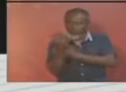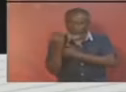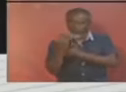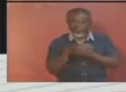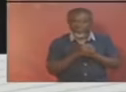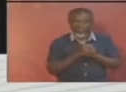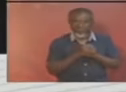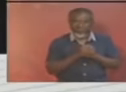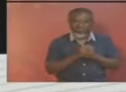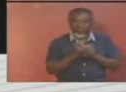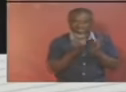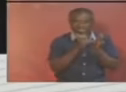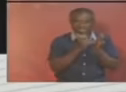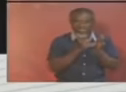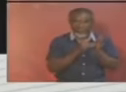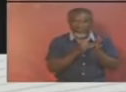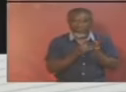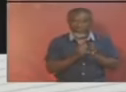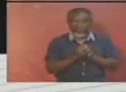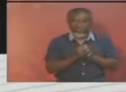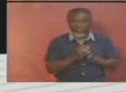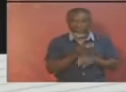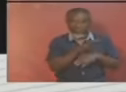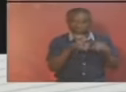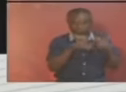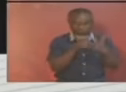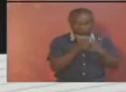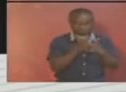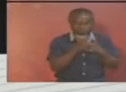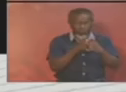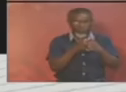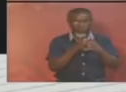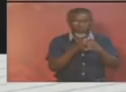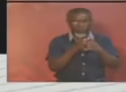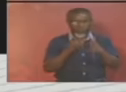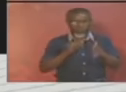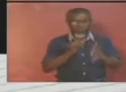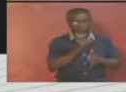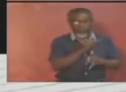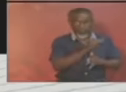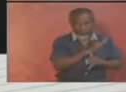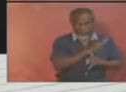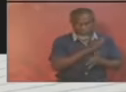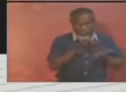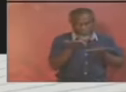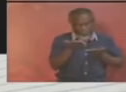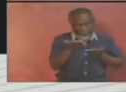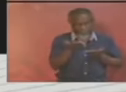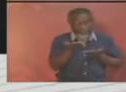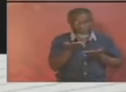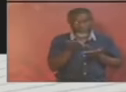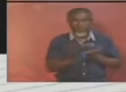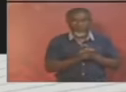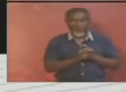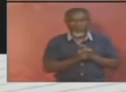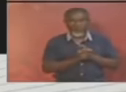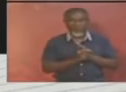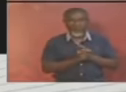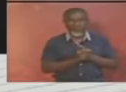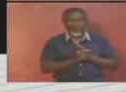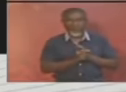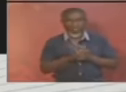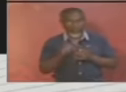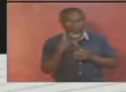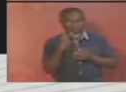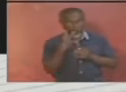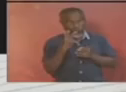Candice Alcantara, and members of the panel. Stephen Cummings here, 98.1 FM. I have 2